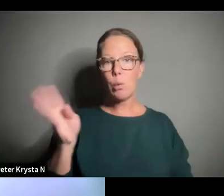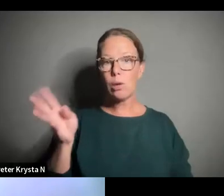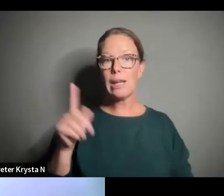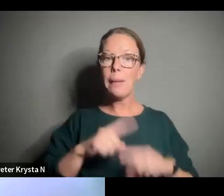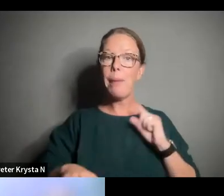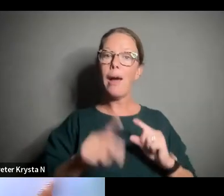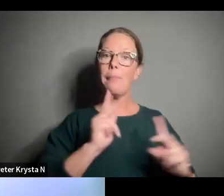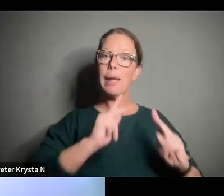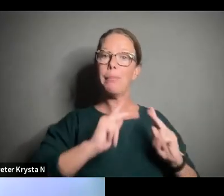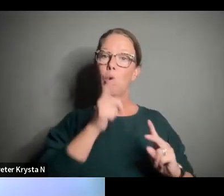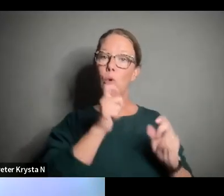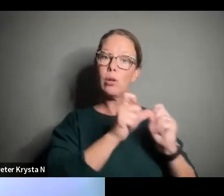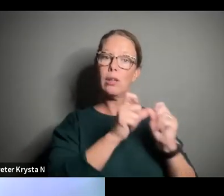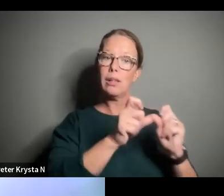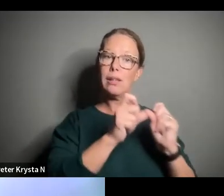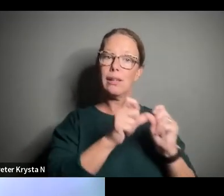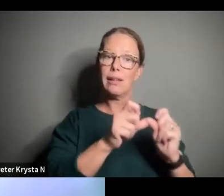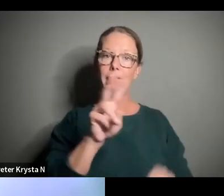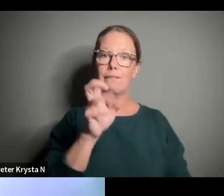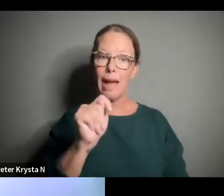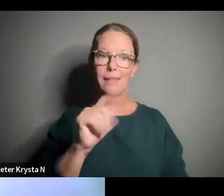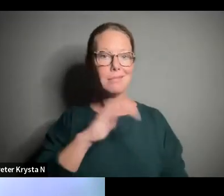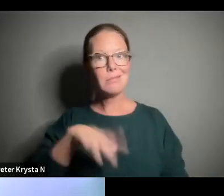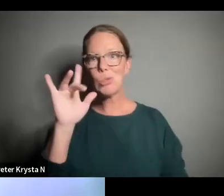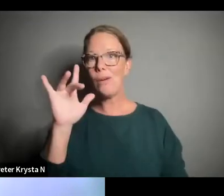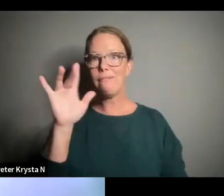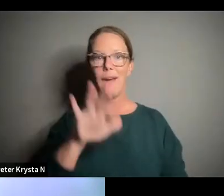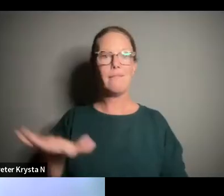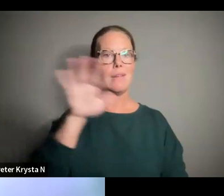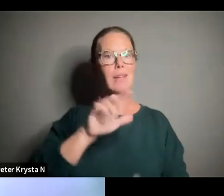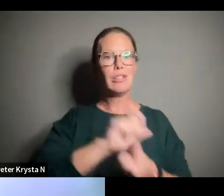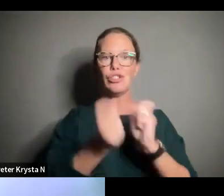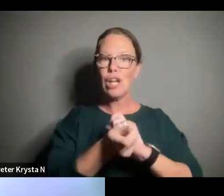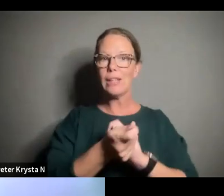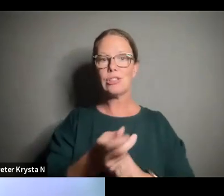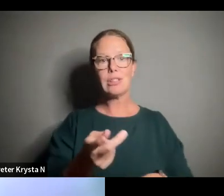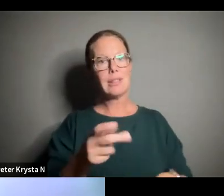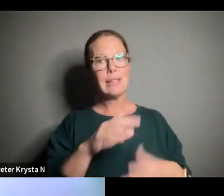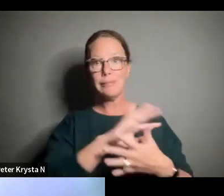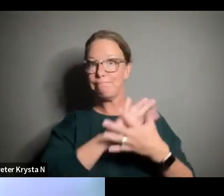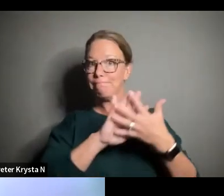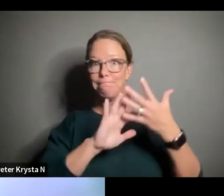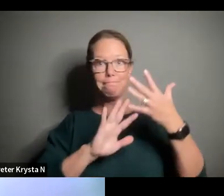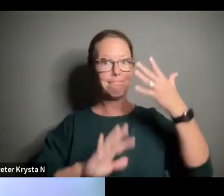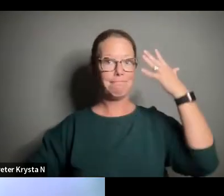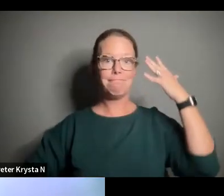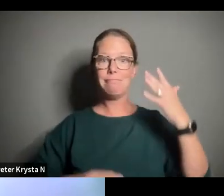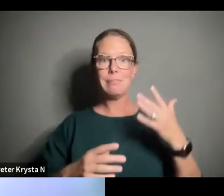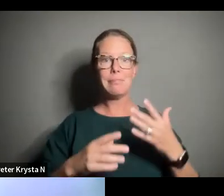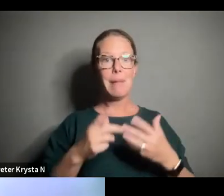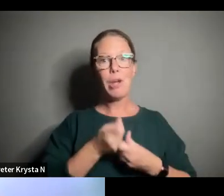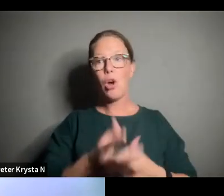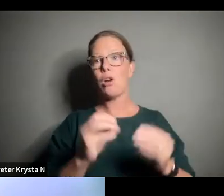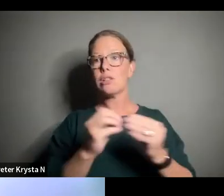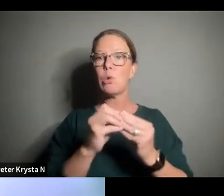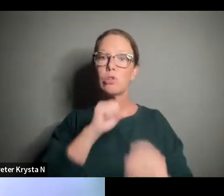on ventilators goes down to 25 or so. That changes your bicarb, changes your urine pH. It may lead to more stones, as can develop